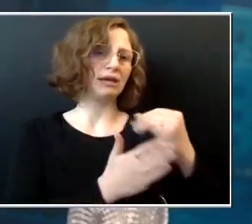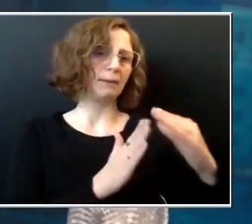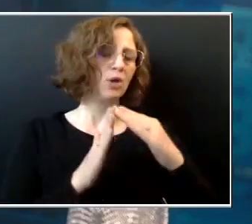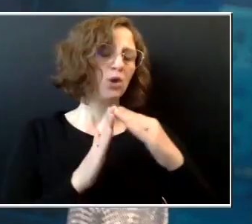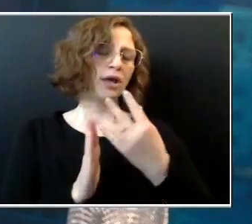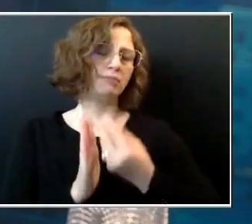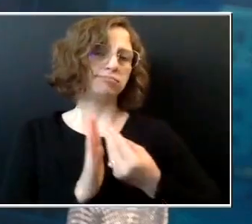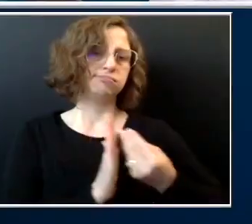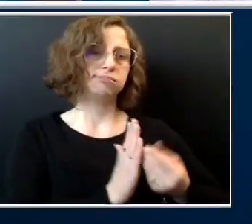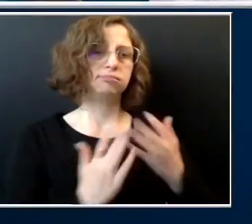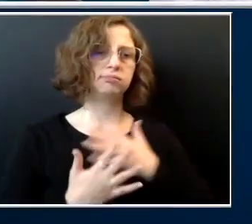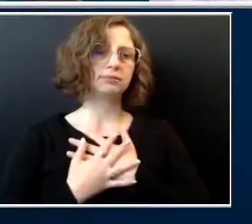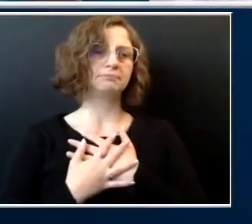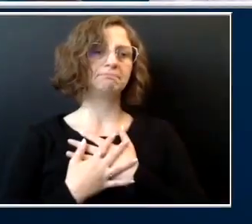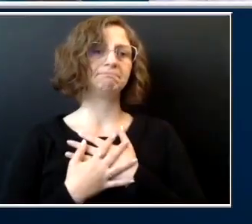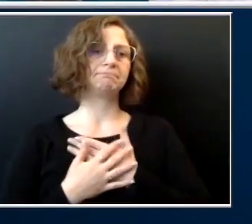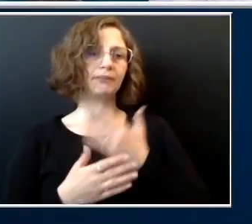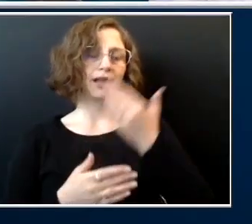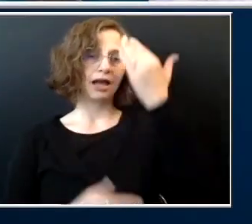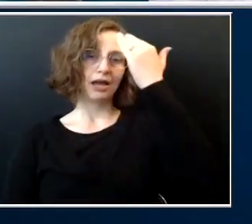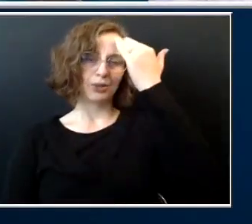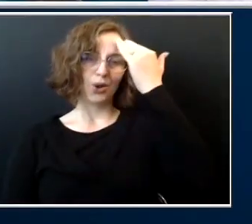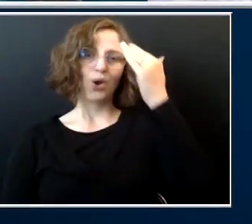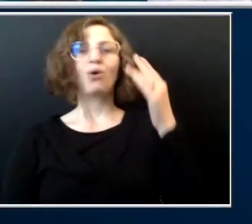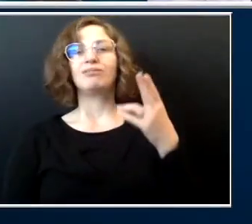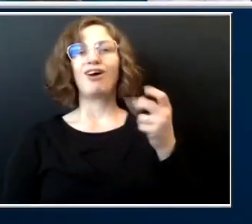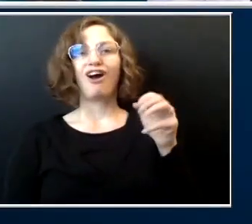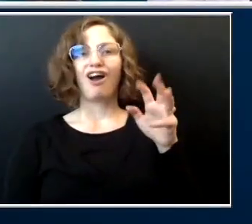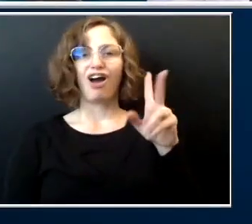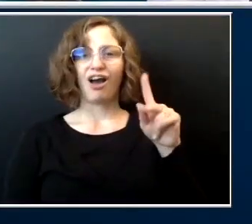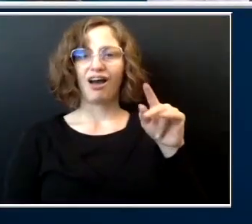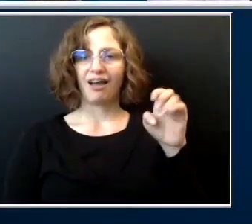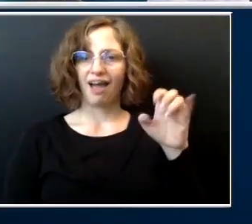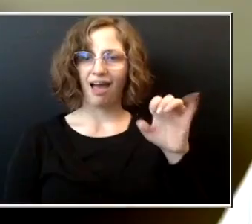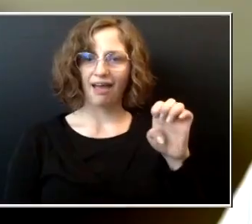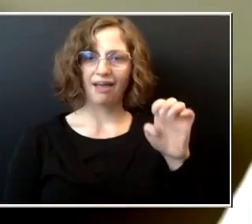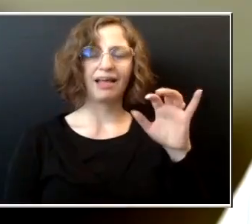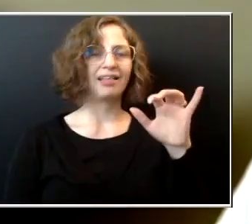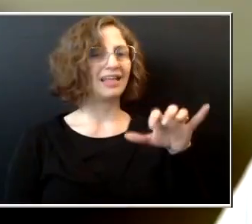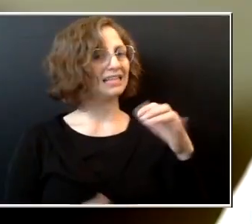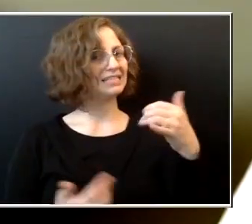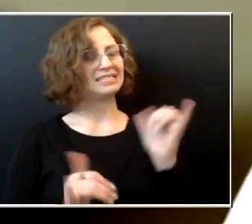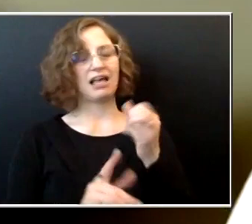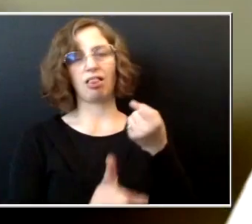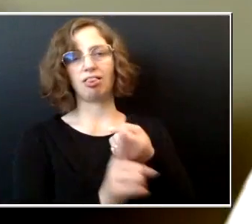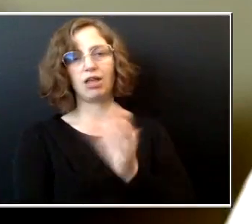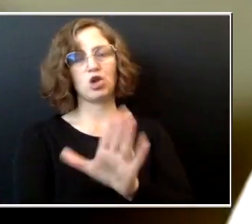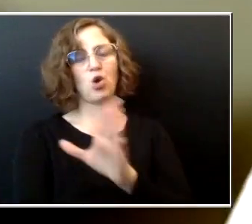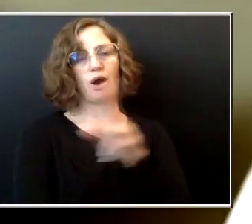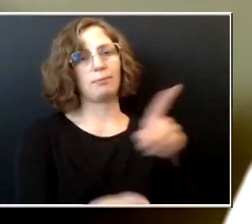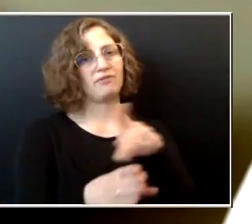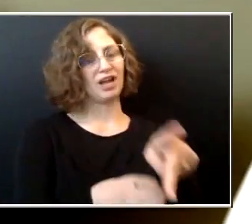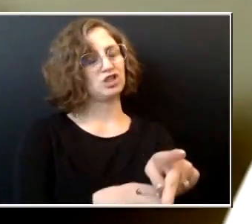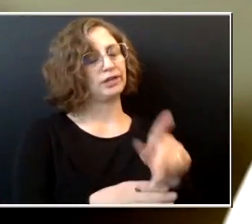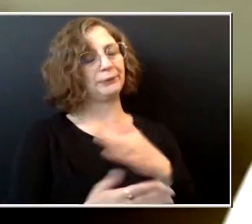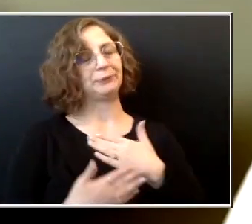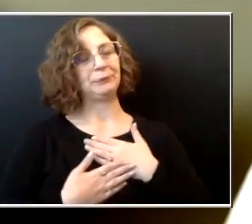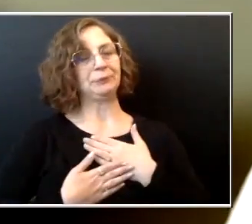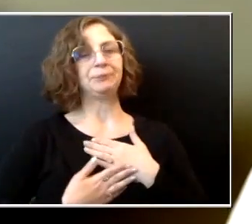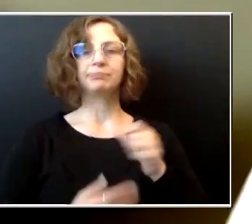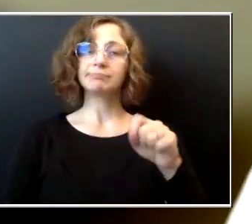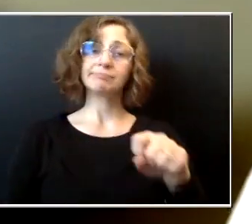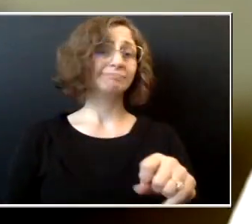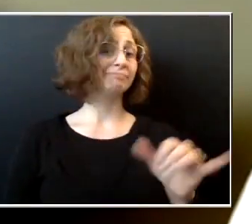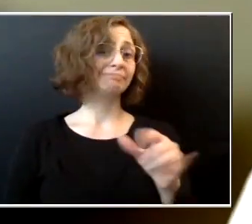still strikes your profession deeply. Oh yeah, I mean it's but just as you said, we